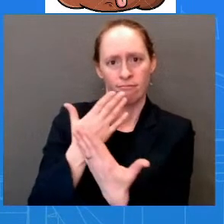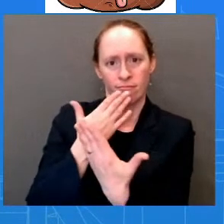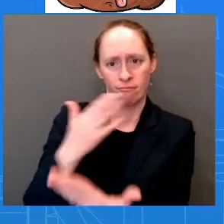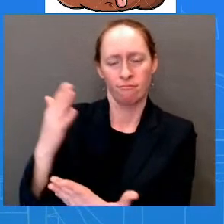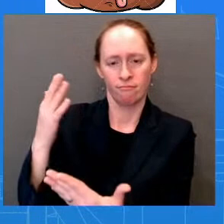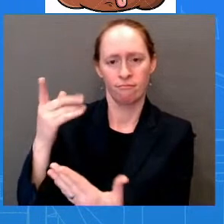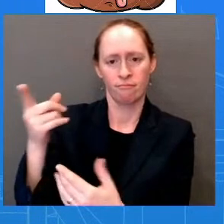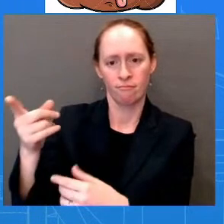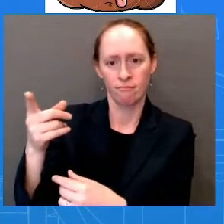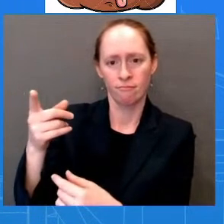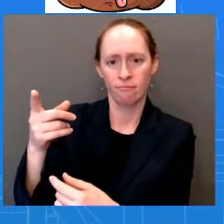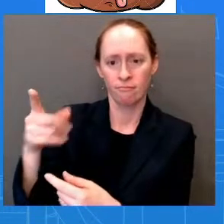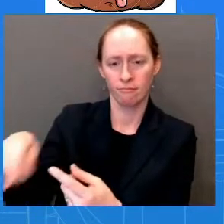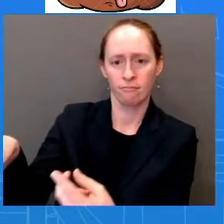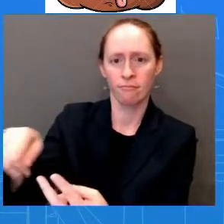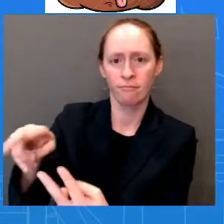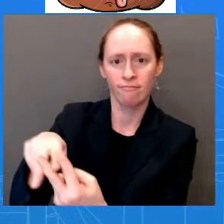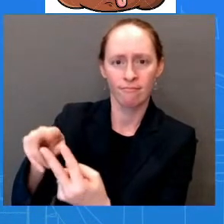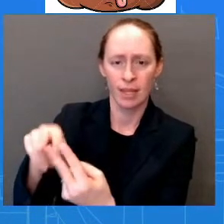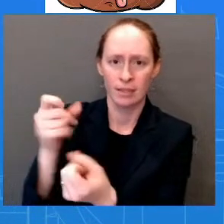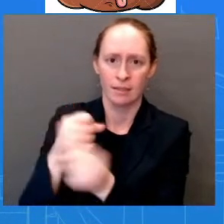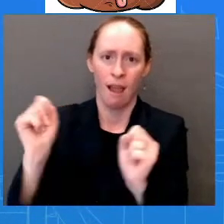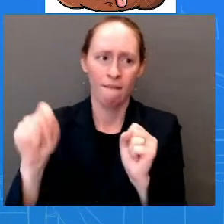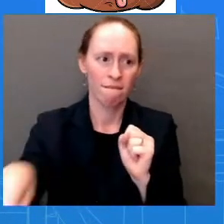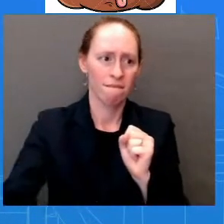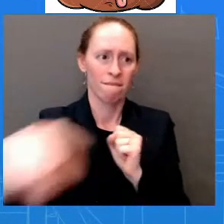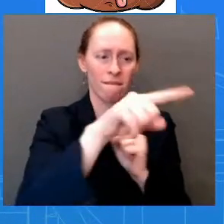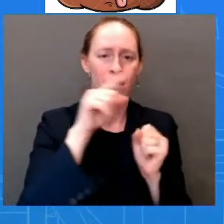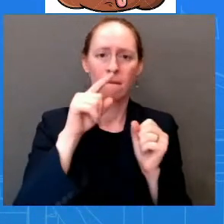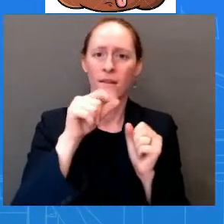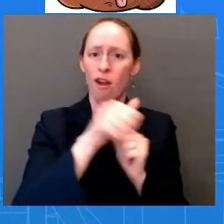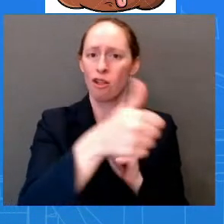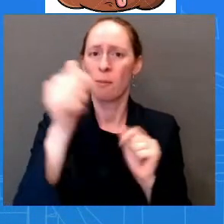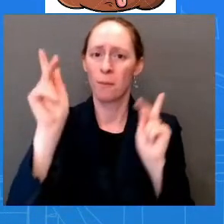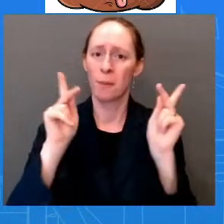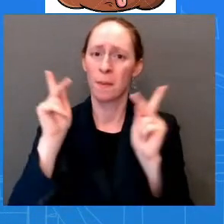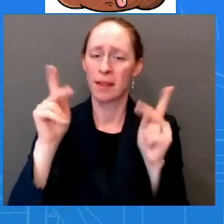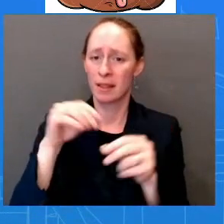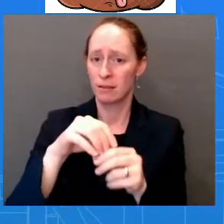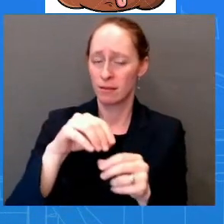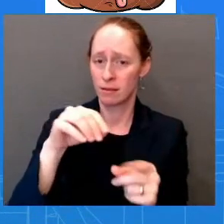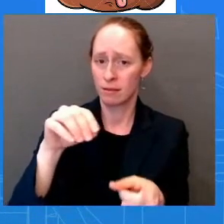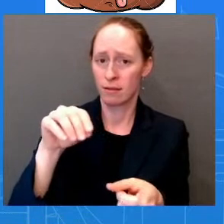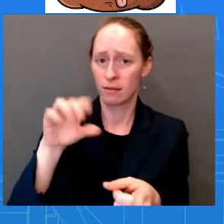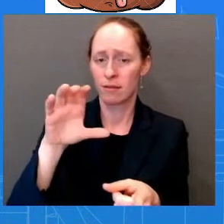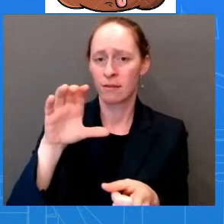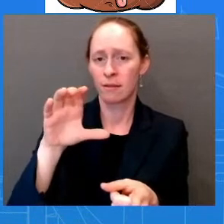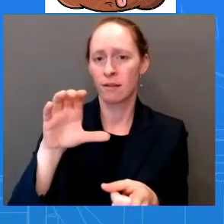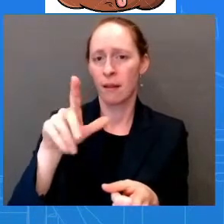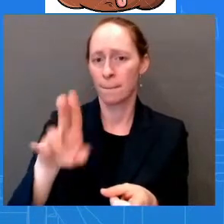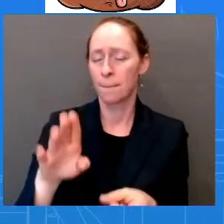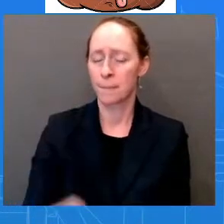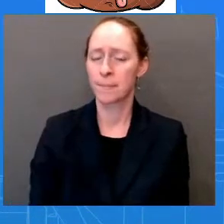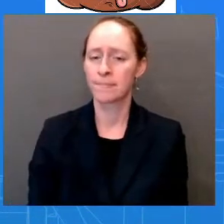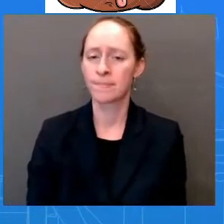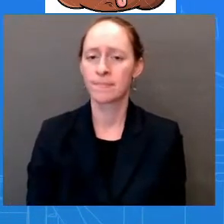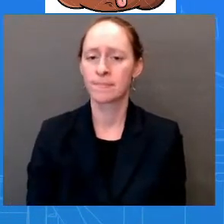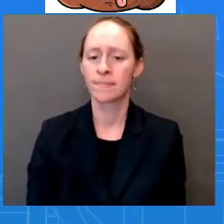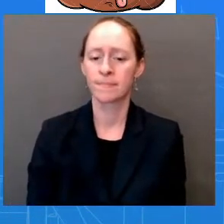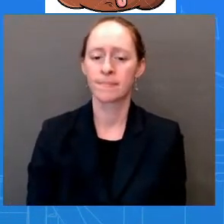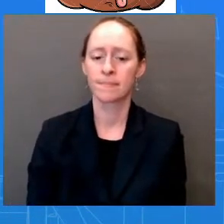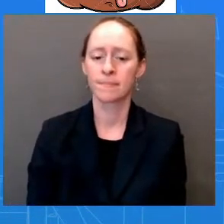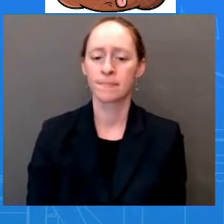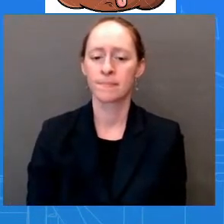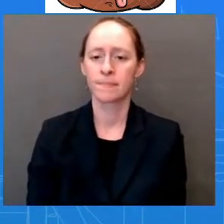maybe dozens of lives. With that, Chris? Two questions. First off, on what you're just speaking of, given the anti-trans rhetoric that